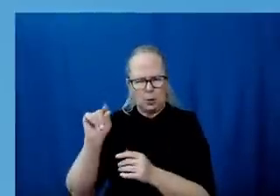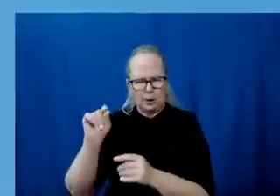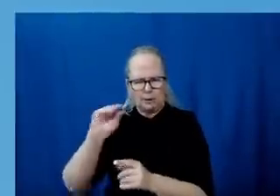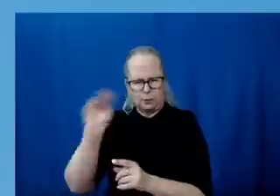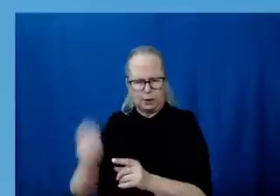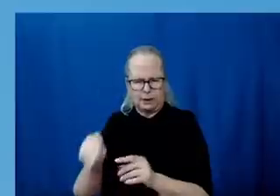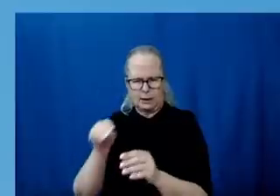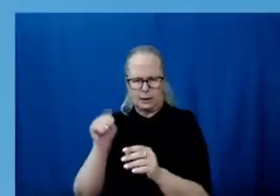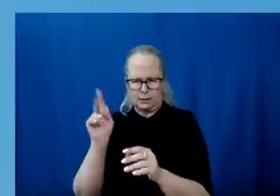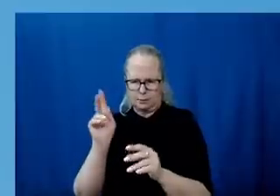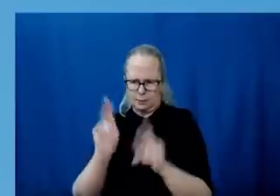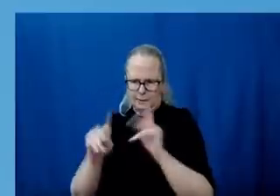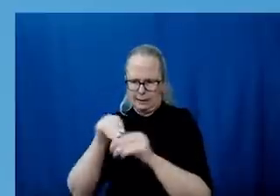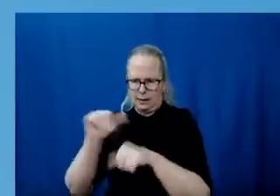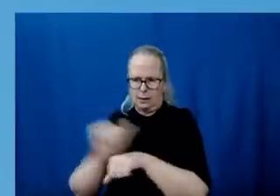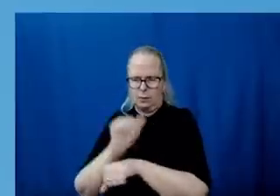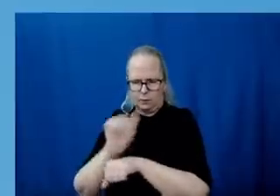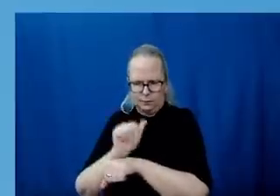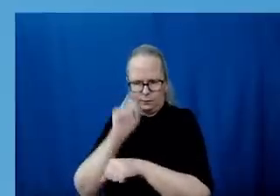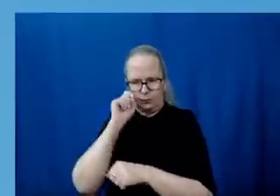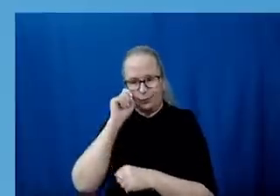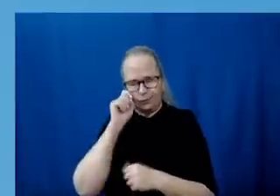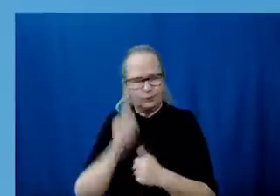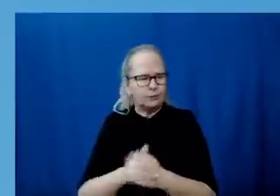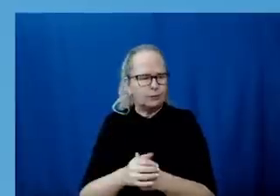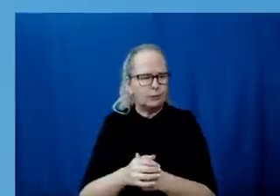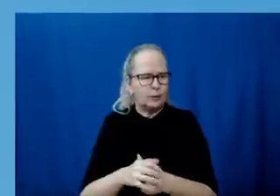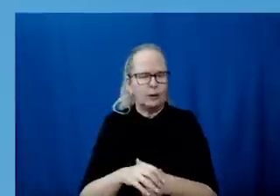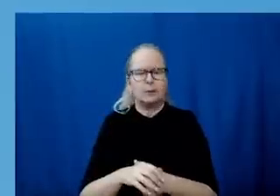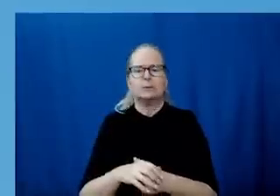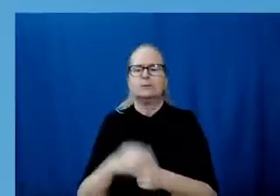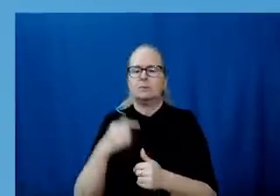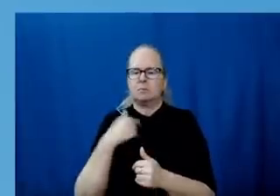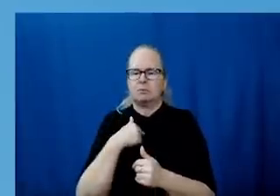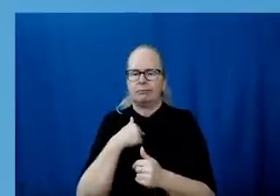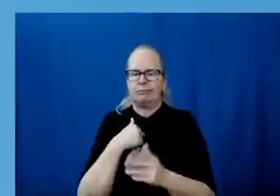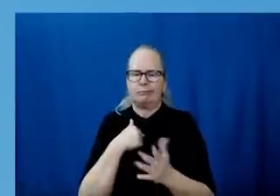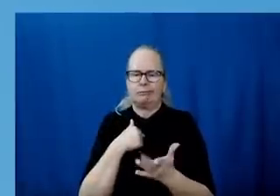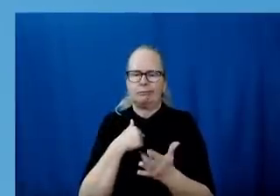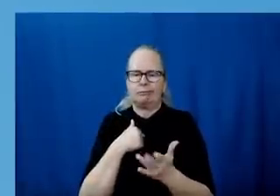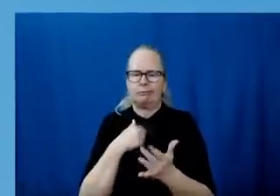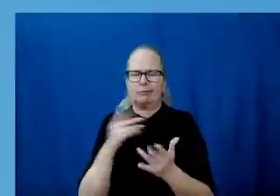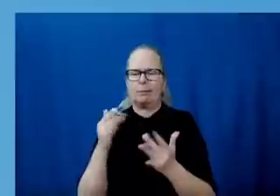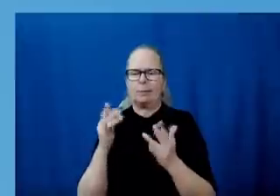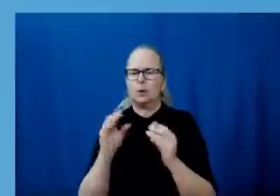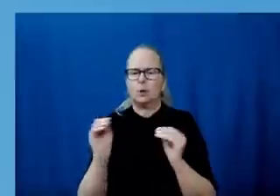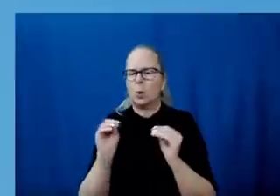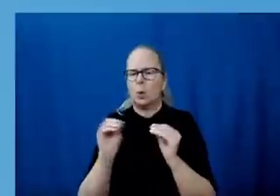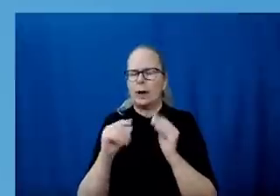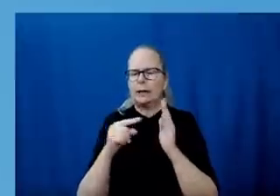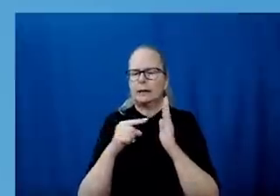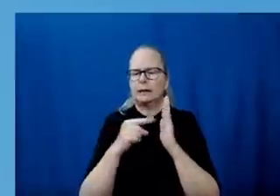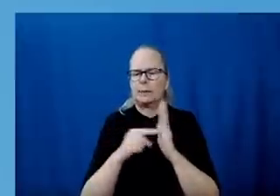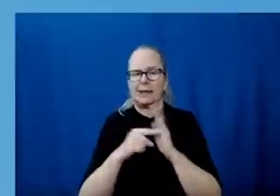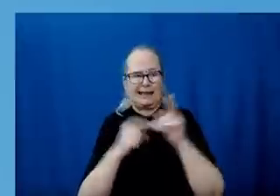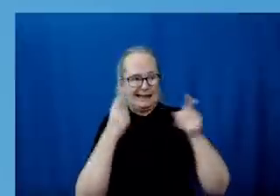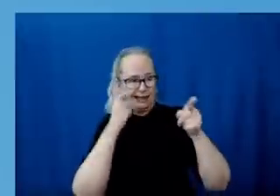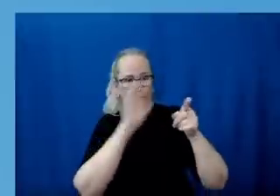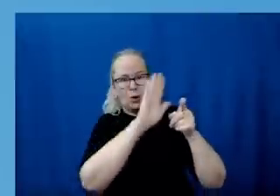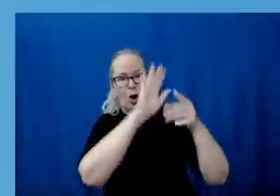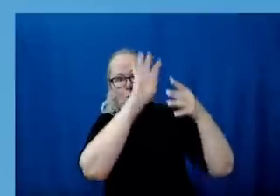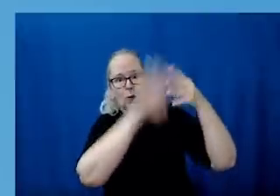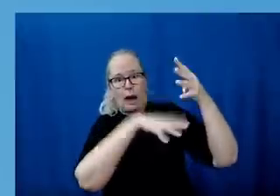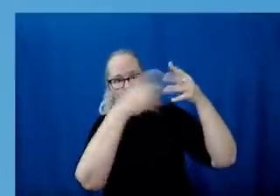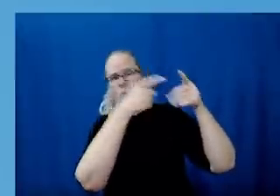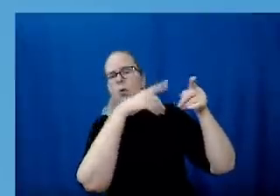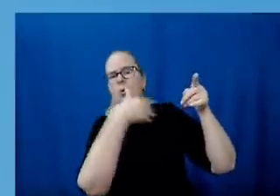services about 20% of the population of Alberta. So none of this kind of, I guess, sampling